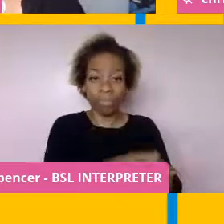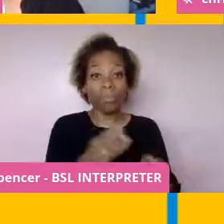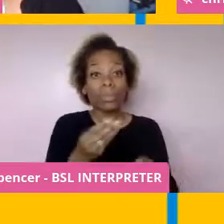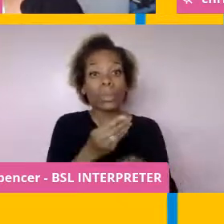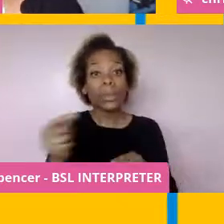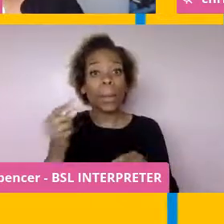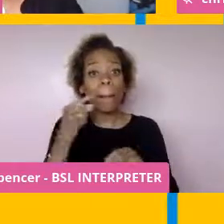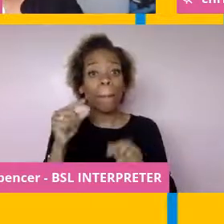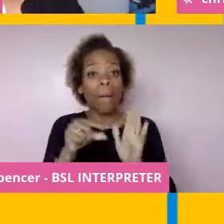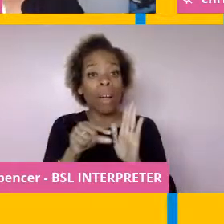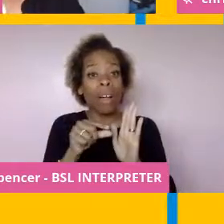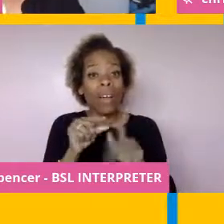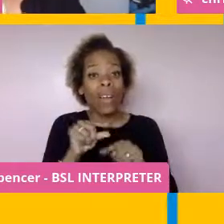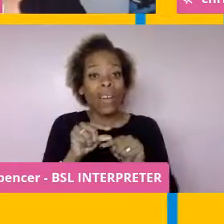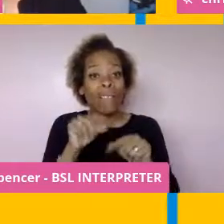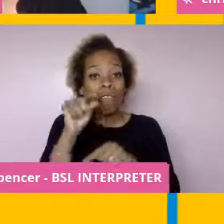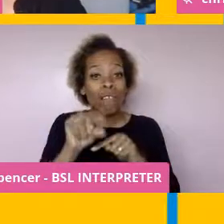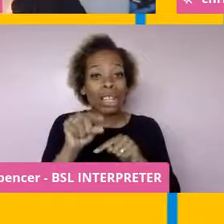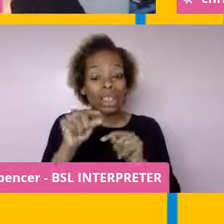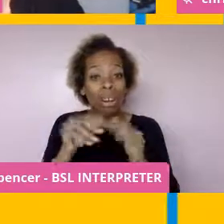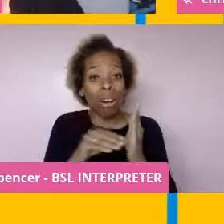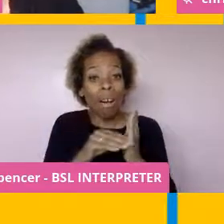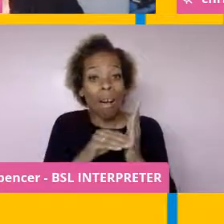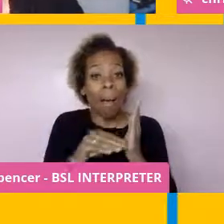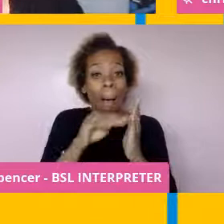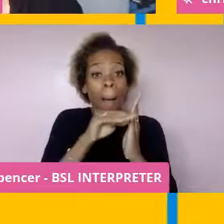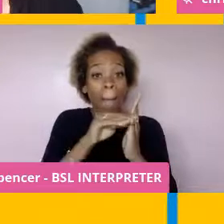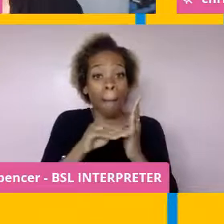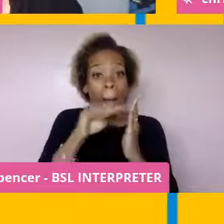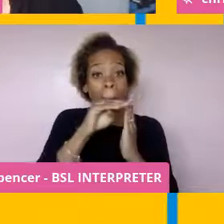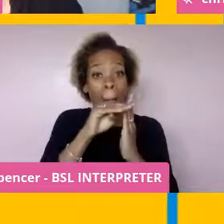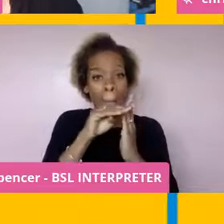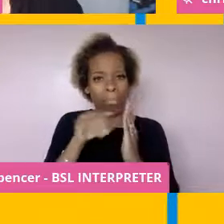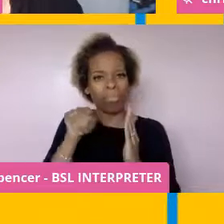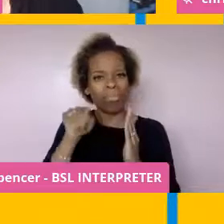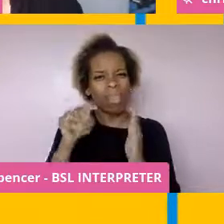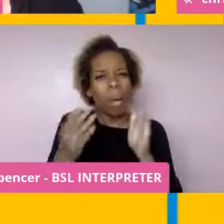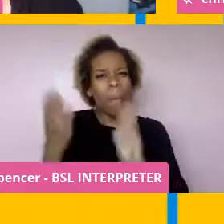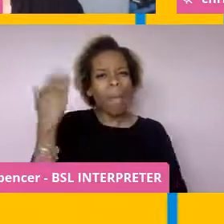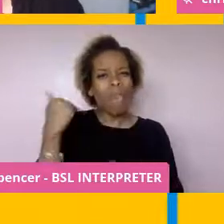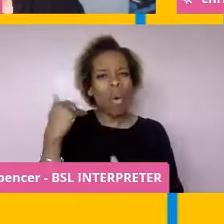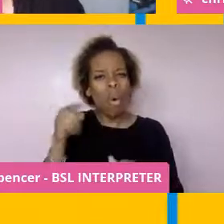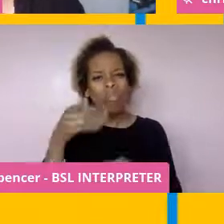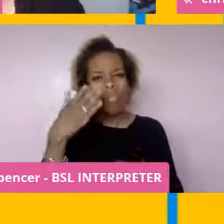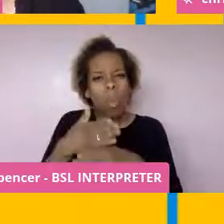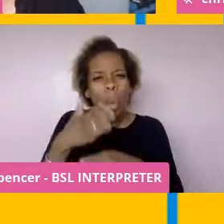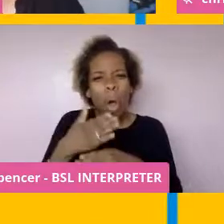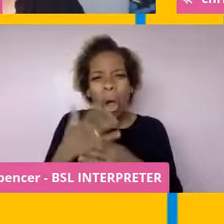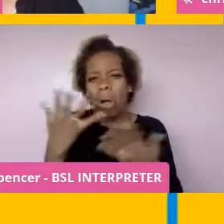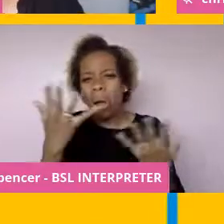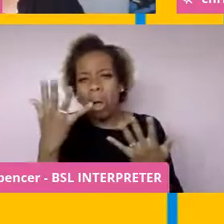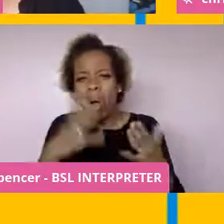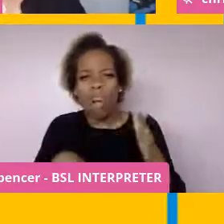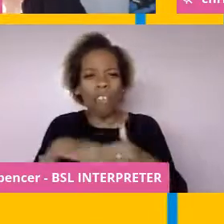So people who have had full-time jobs or 0.8 or something are now being offered 0.4s.